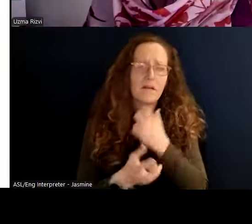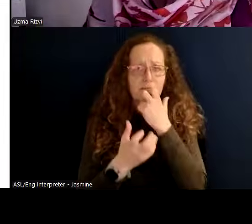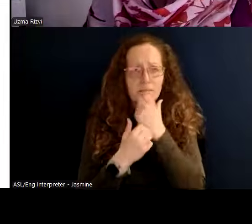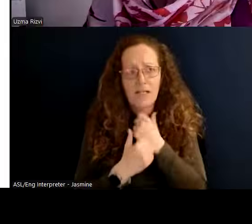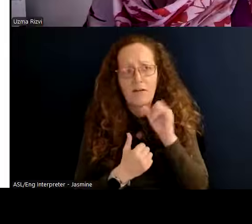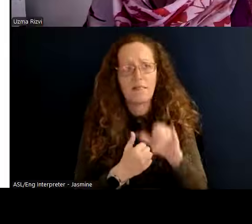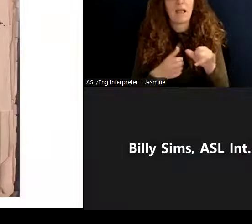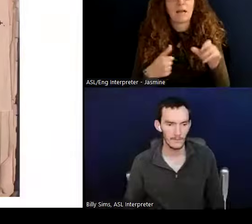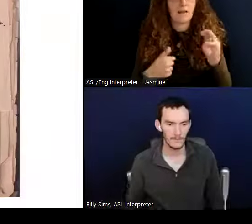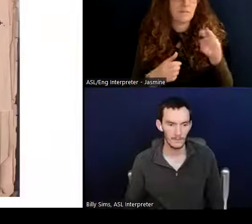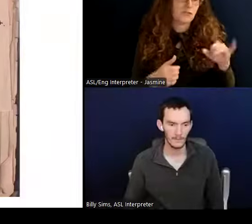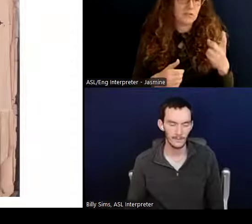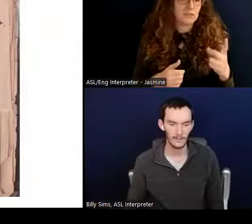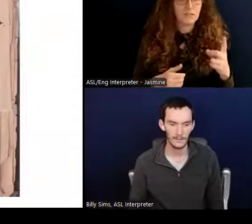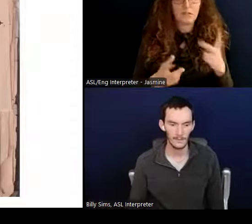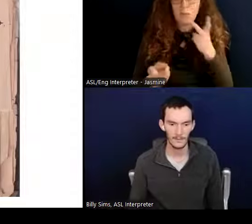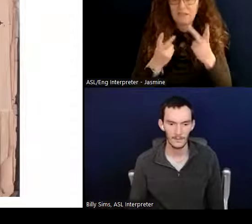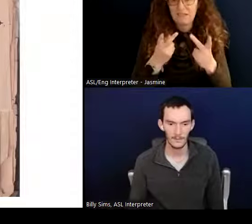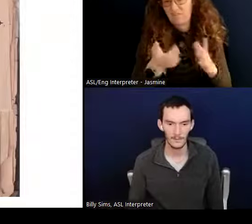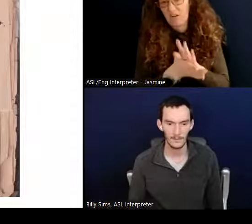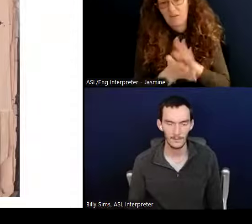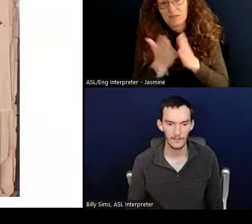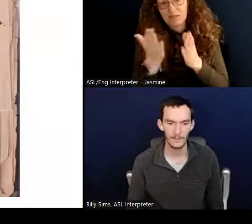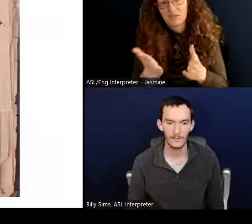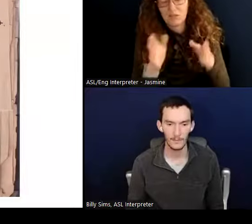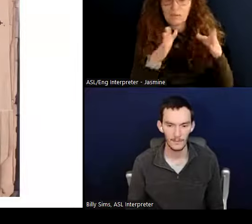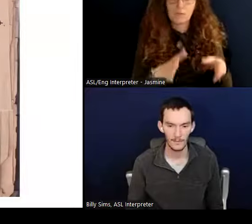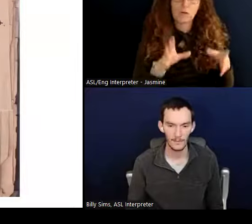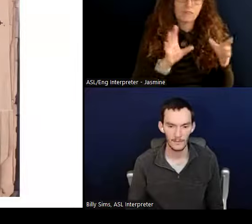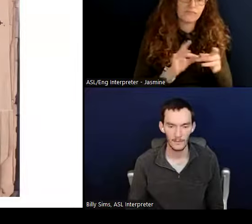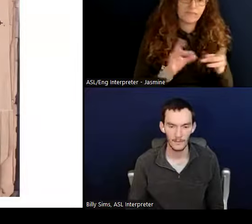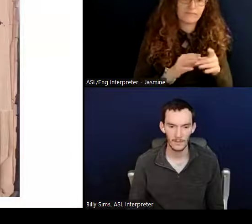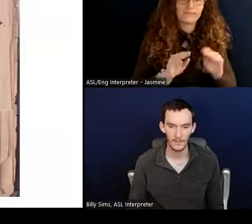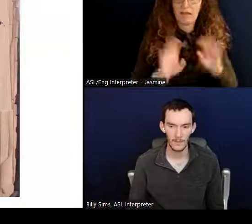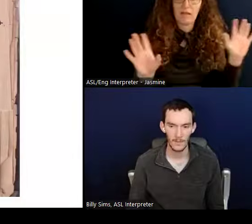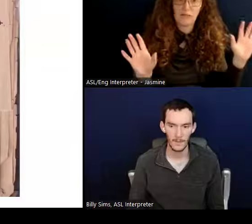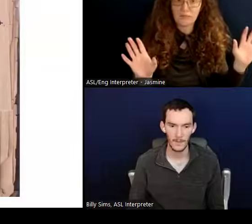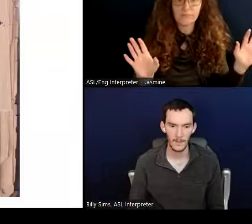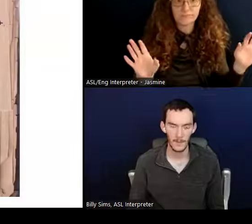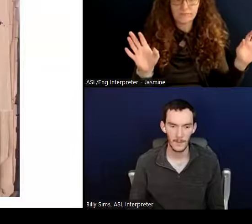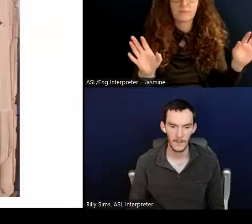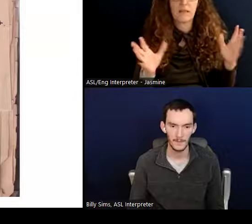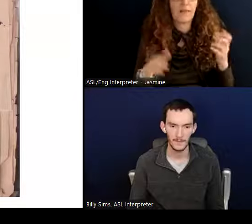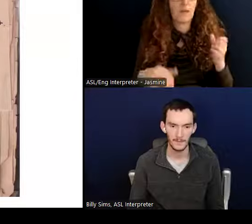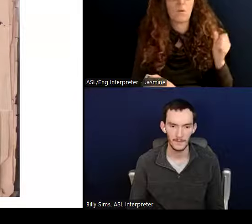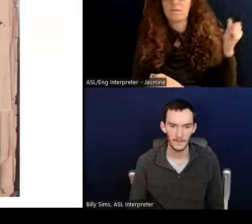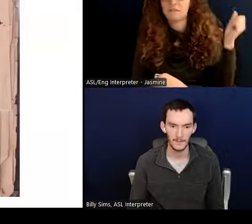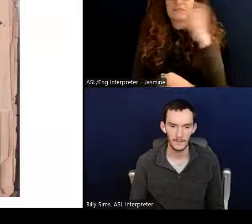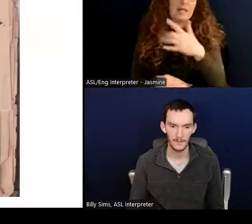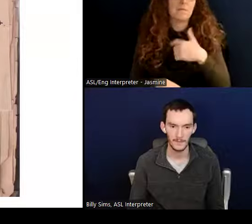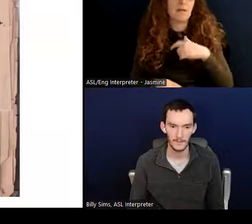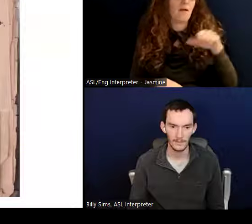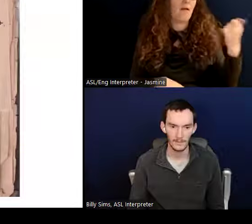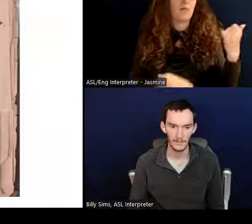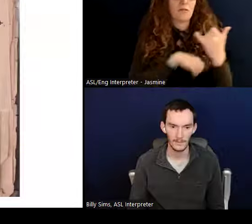that in some of these documents right here, where he's saying explicitly, like they wanted to send him to Delhi, and he was just like, I don't want to go to Delhi. I